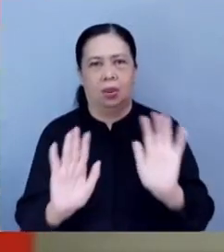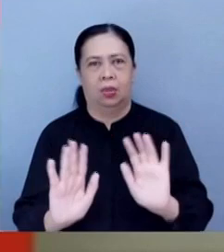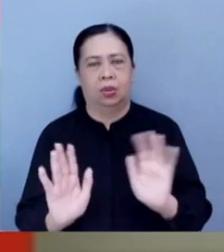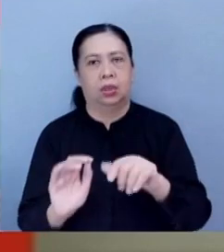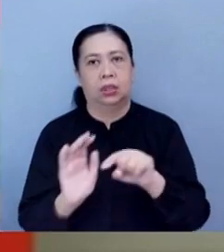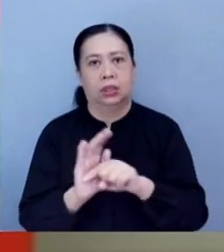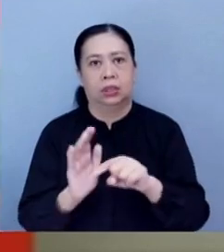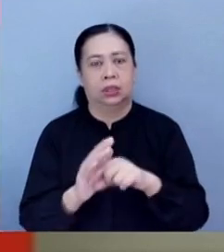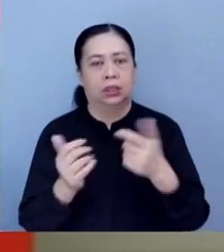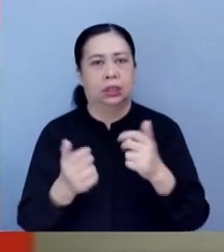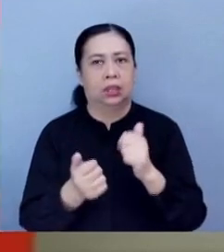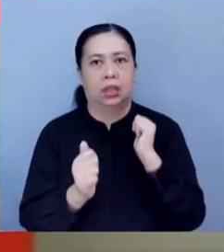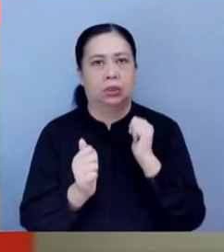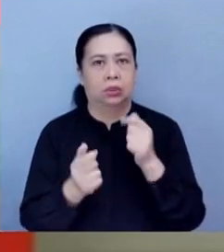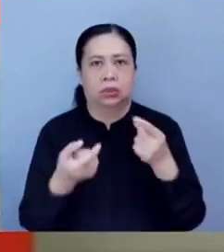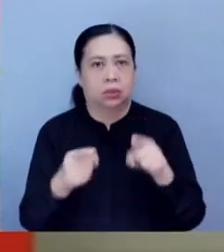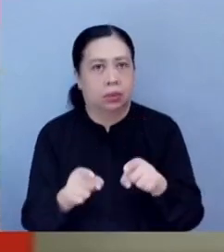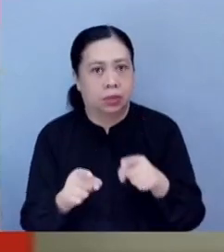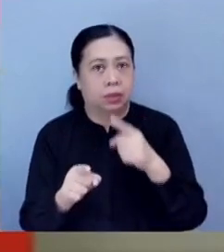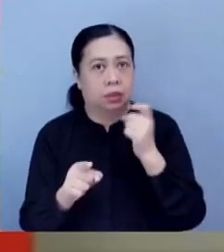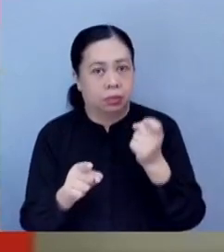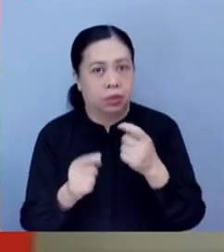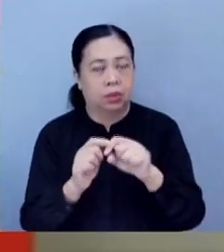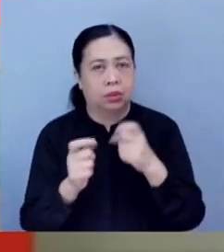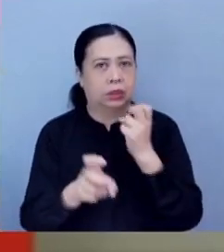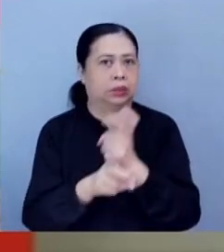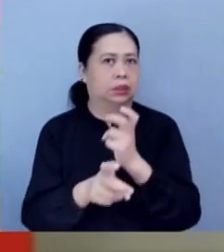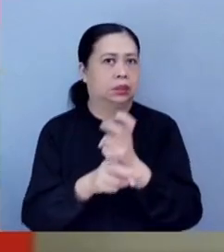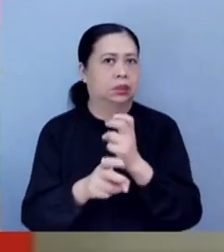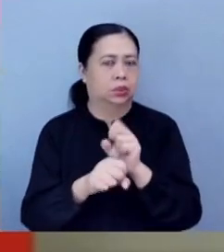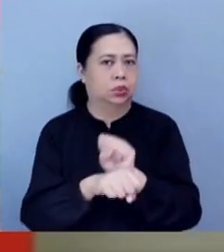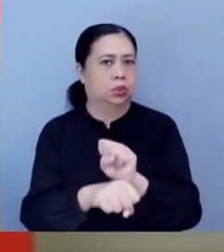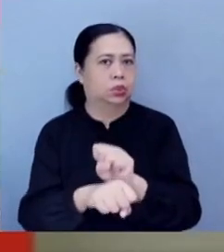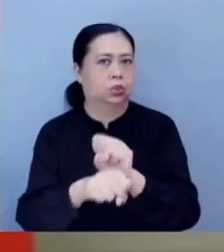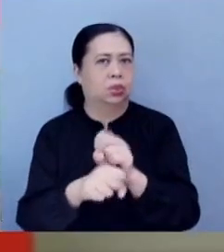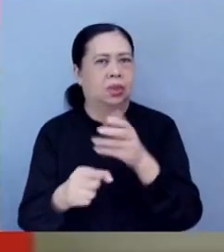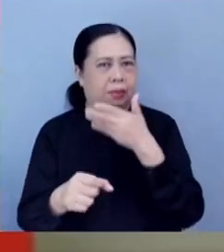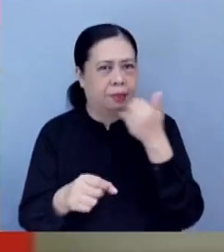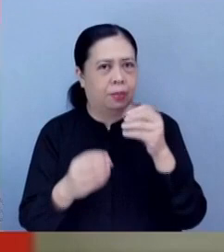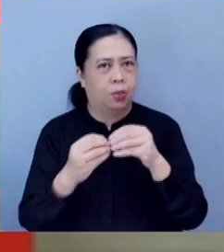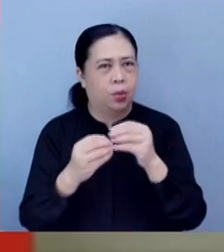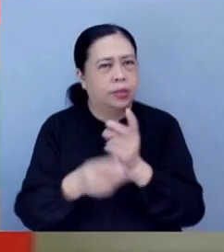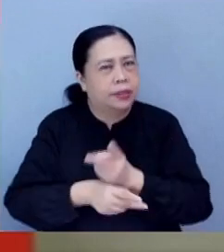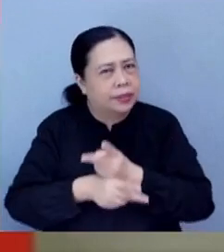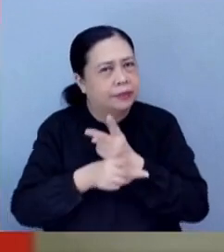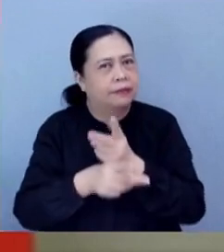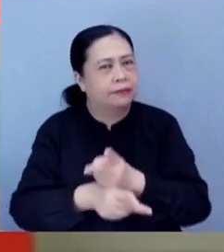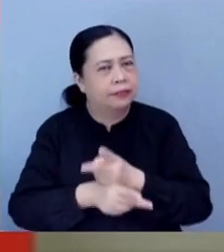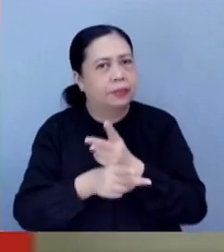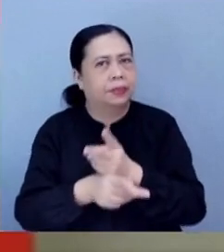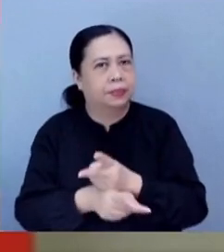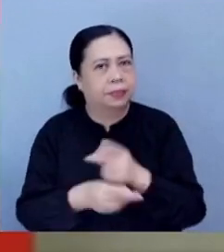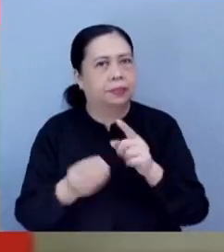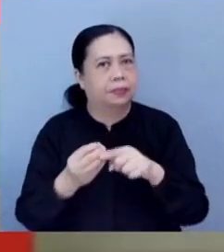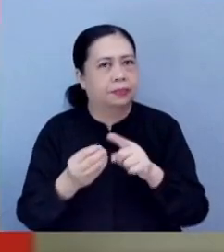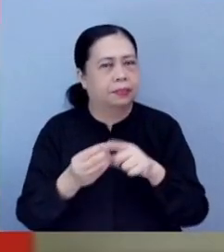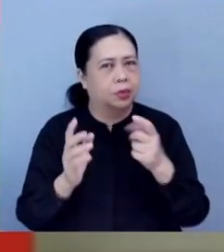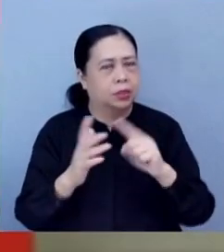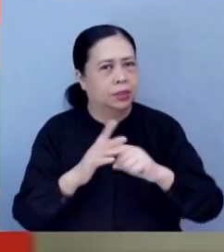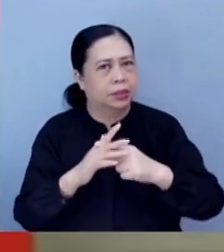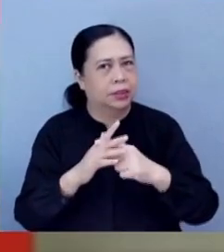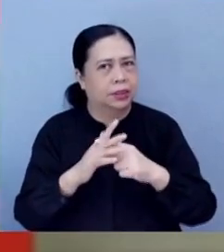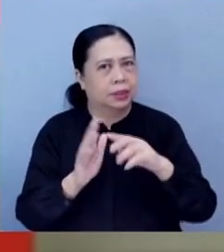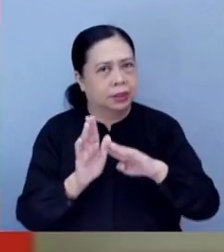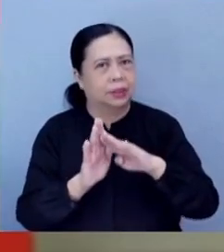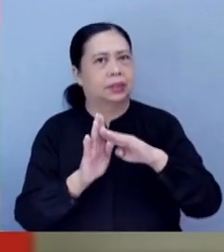central banker, you don't want that to happen because the job gets harder, right? So I think they'll be a bit more cautious when it comes to the pivot.